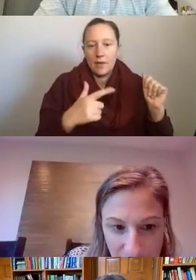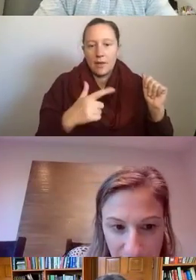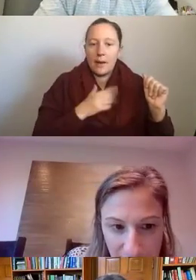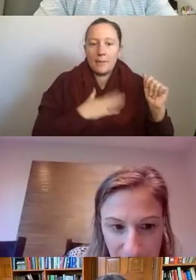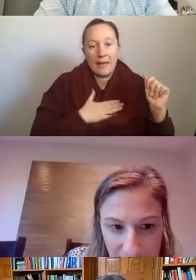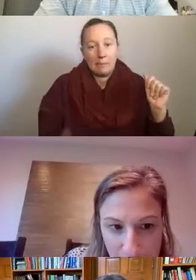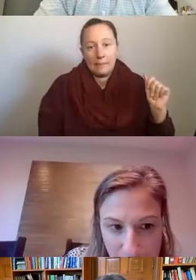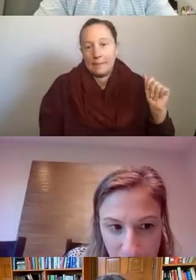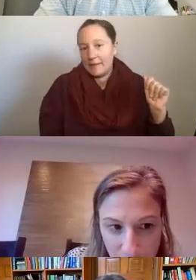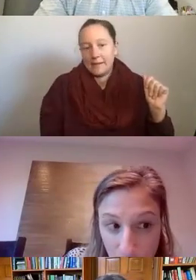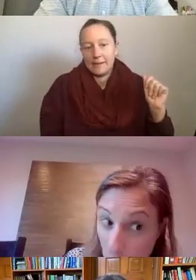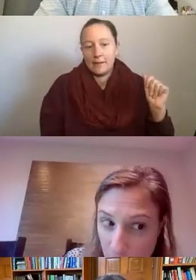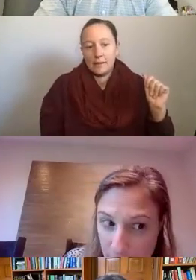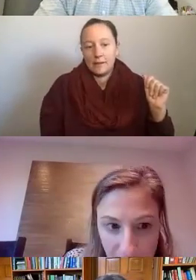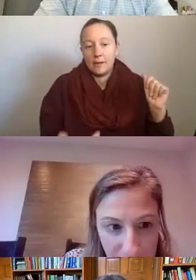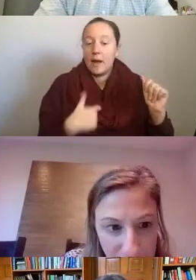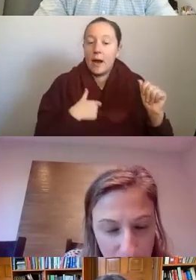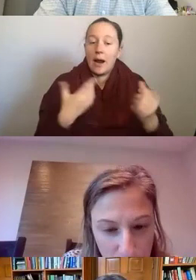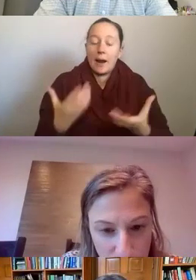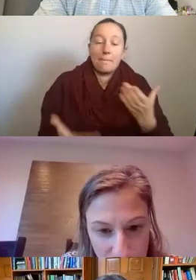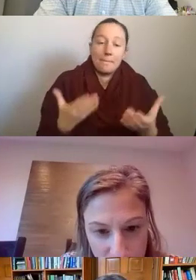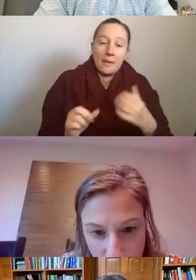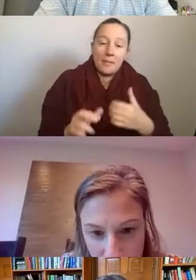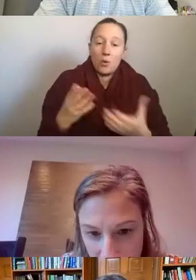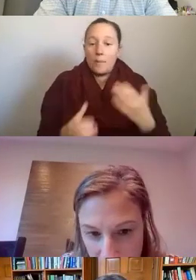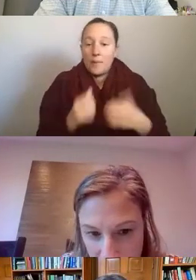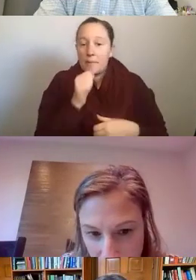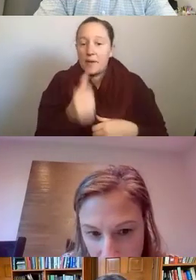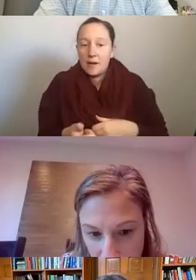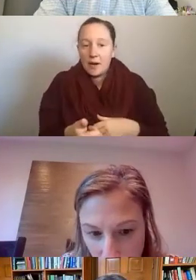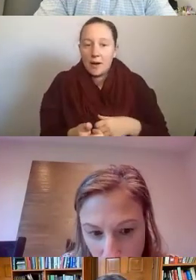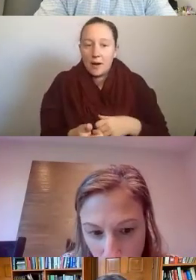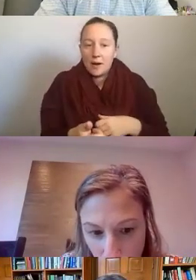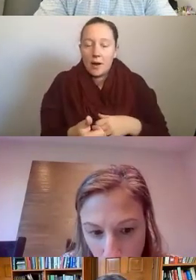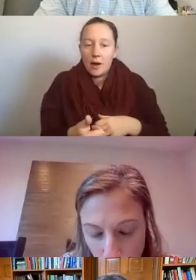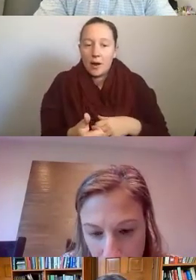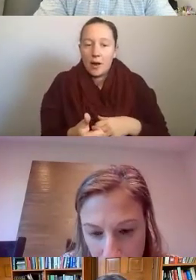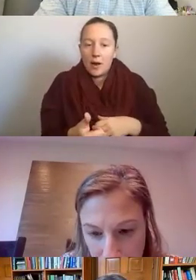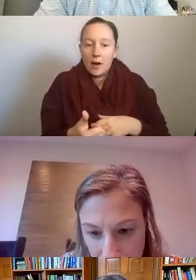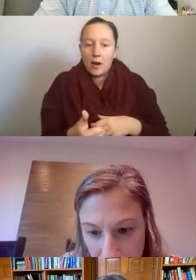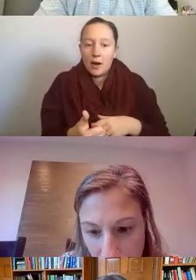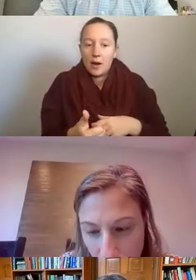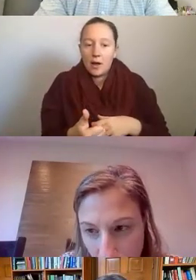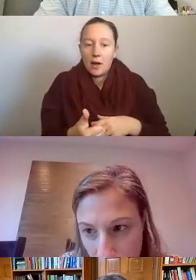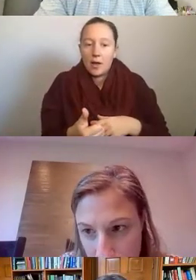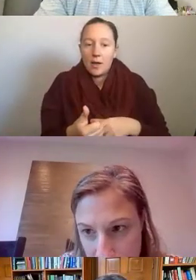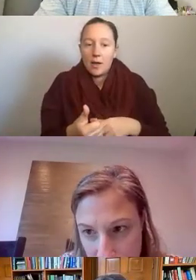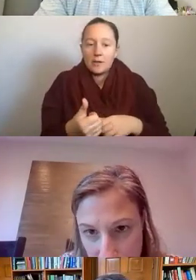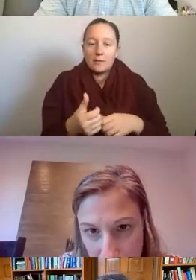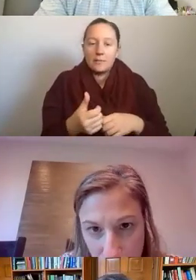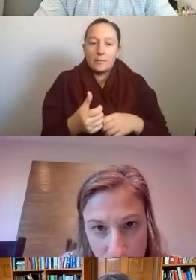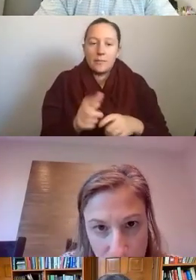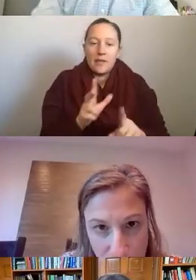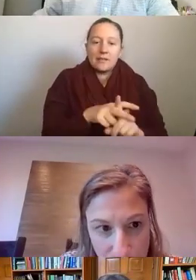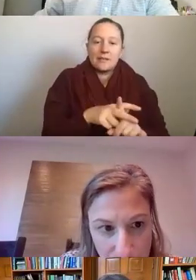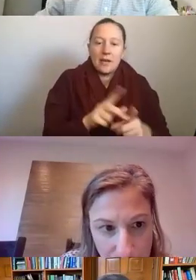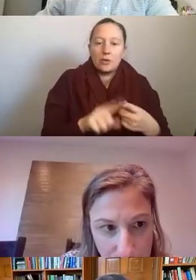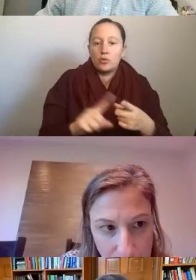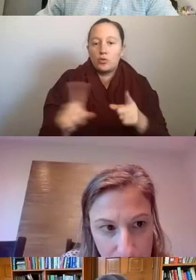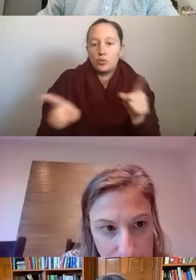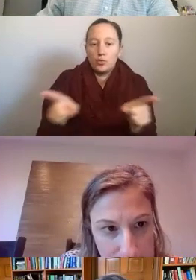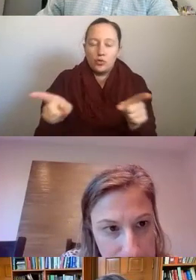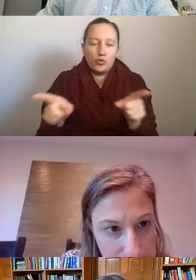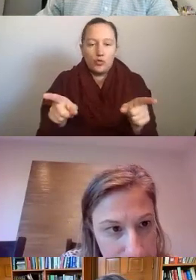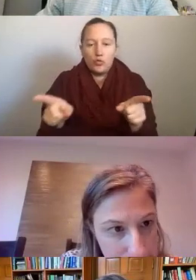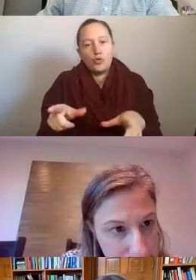confessing that I may or may not have pushed these questions up to you correctly. Are you seeing any questions in the